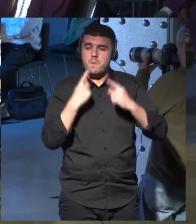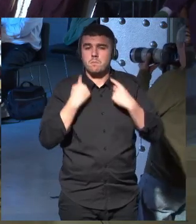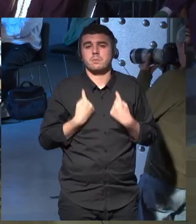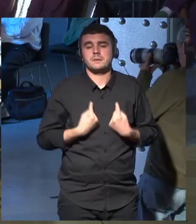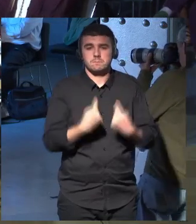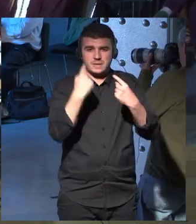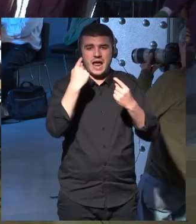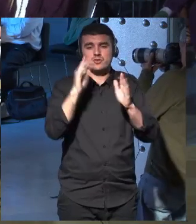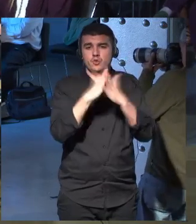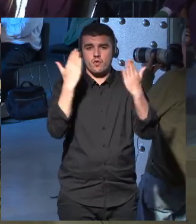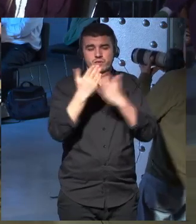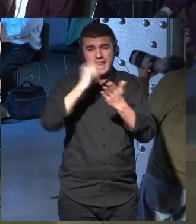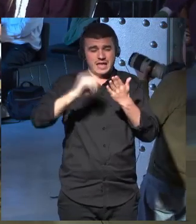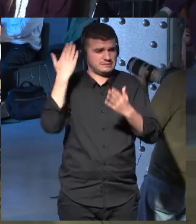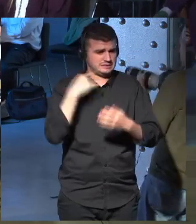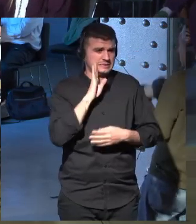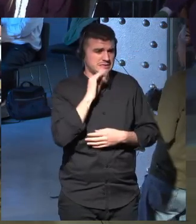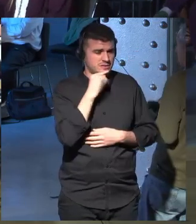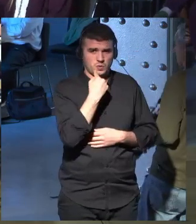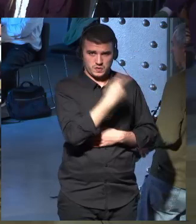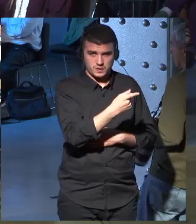Jesus, without a title,